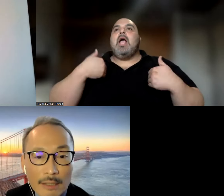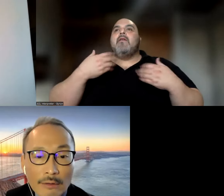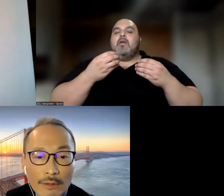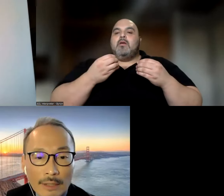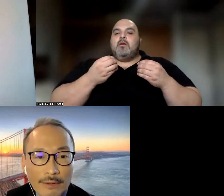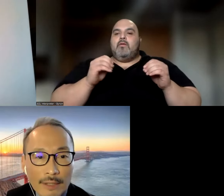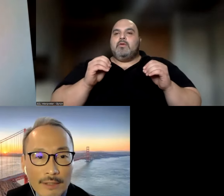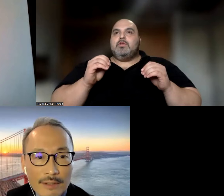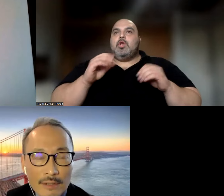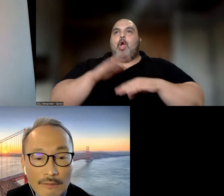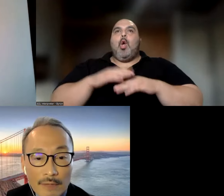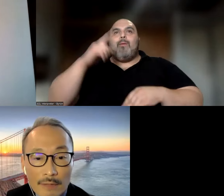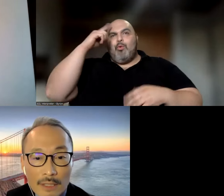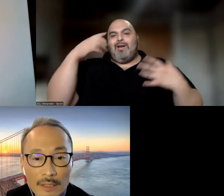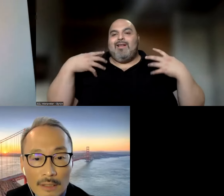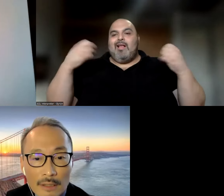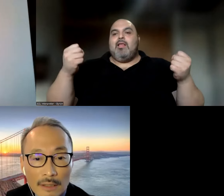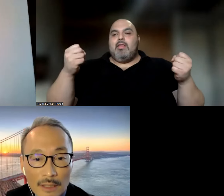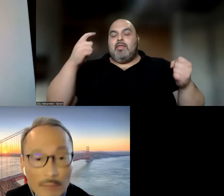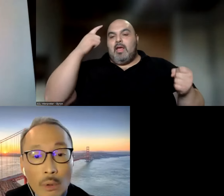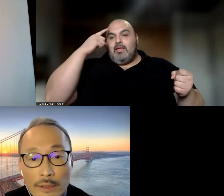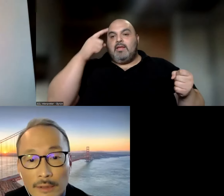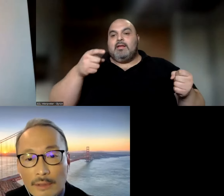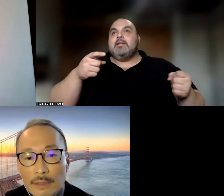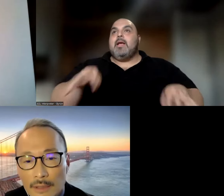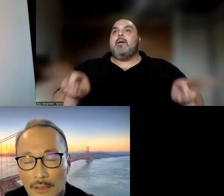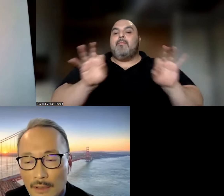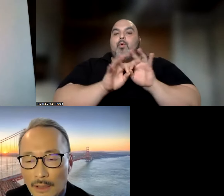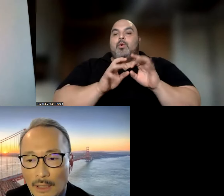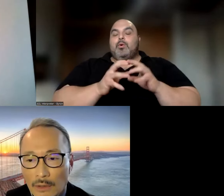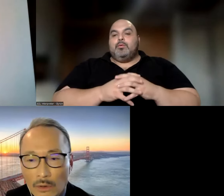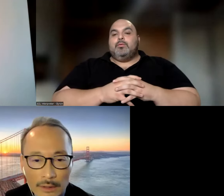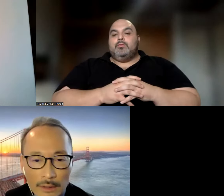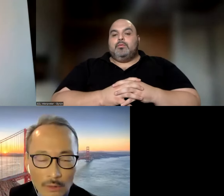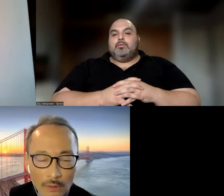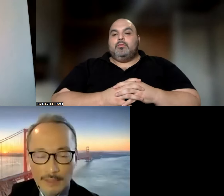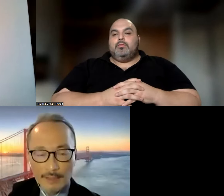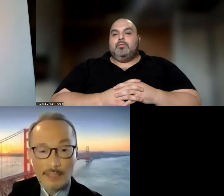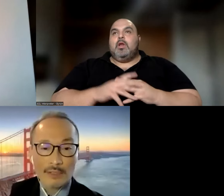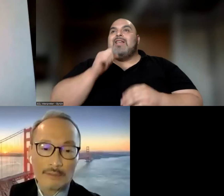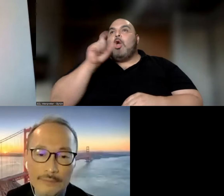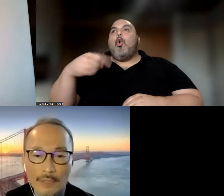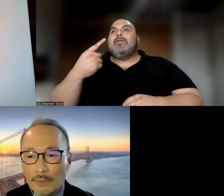Brain Health. I think it's very important, not only in the